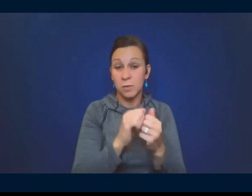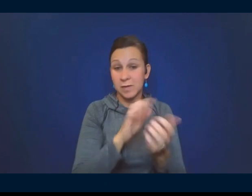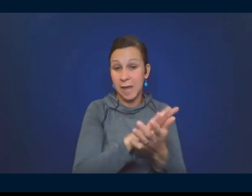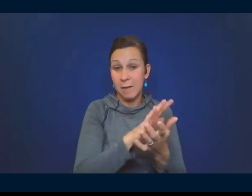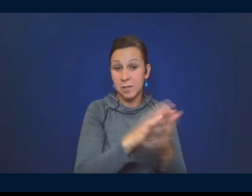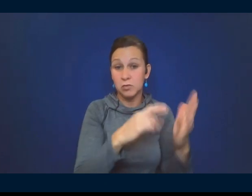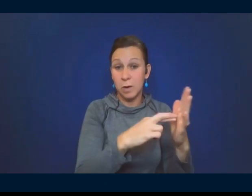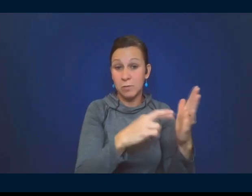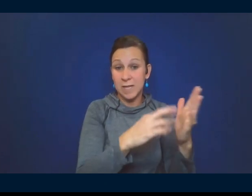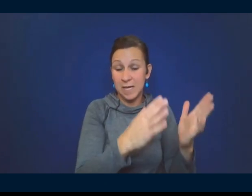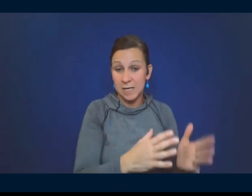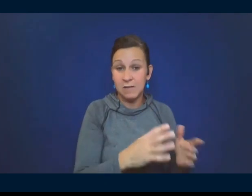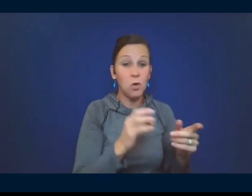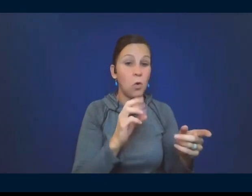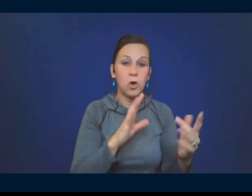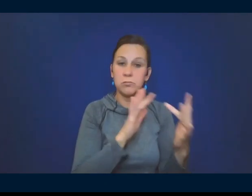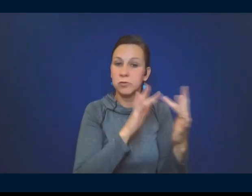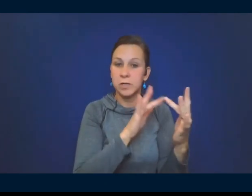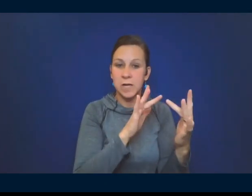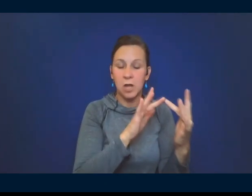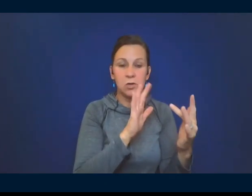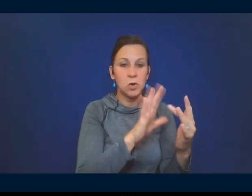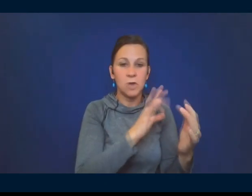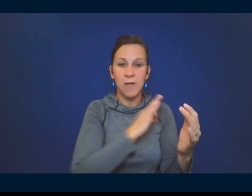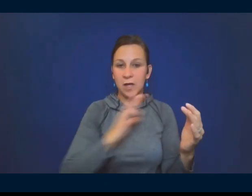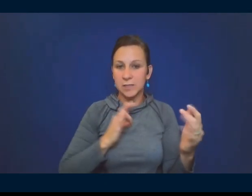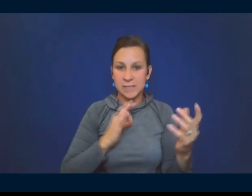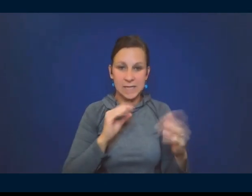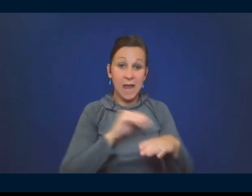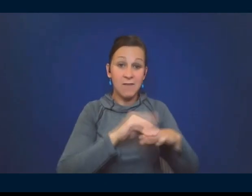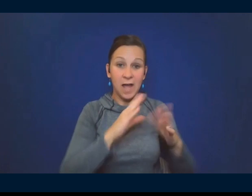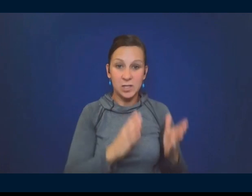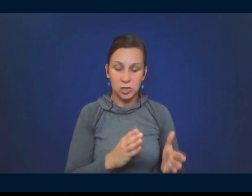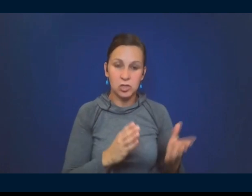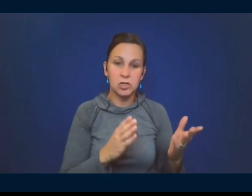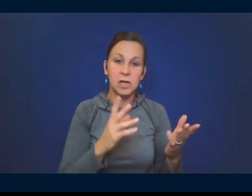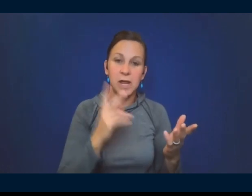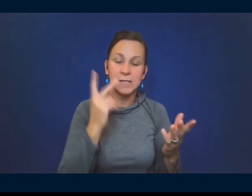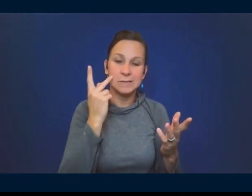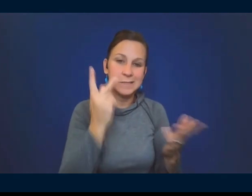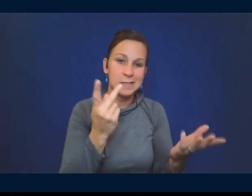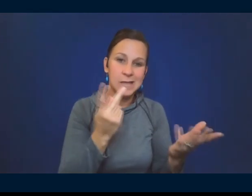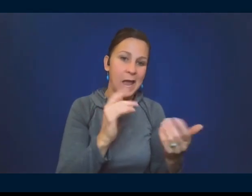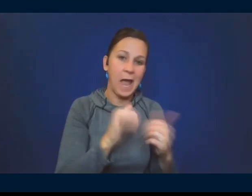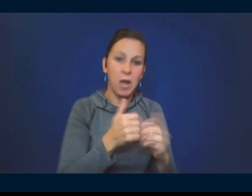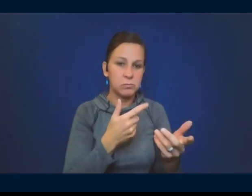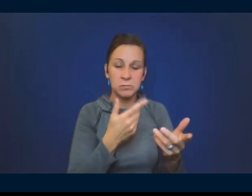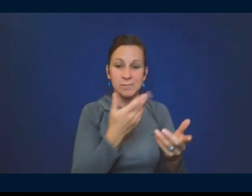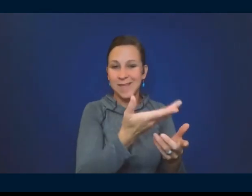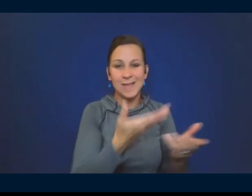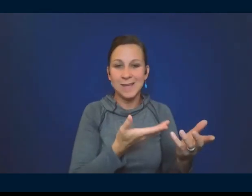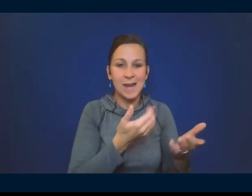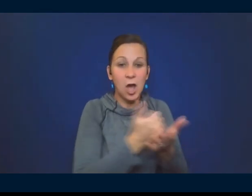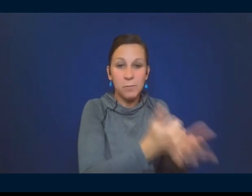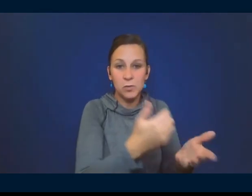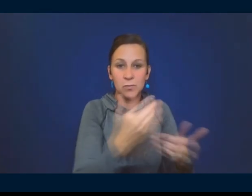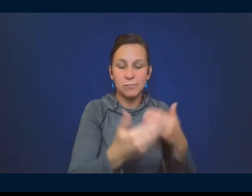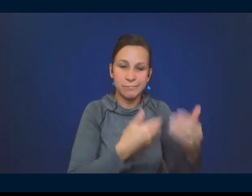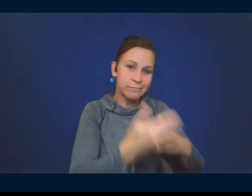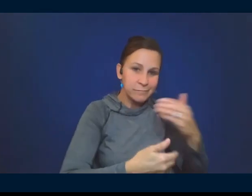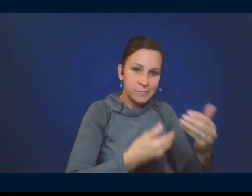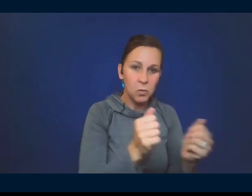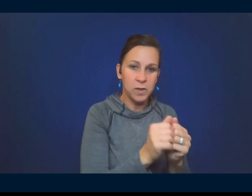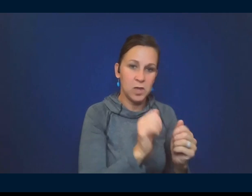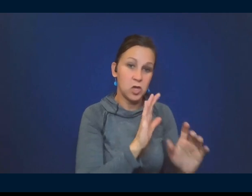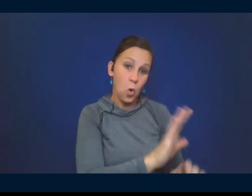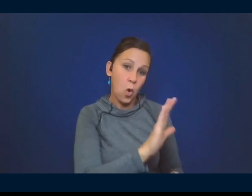representative or reach out to your faculty advisor who can help you navigate the internal